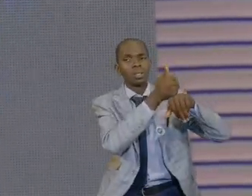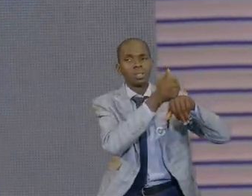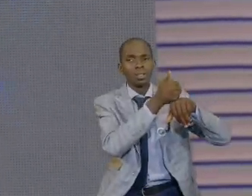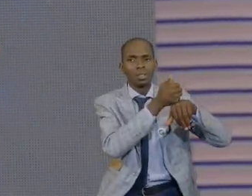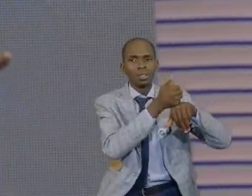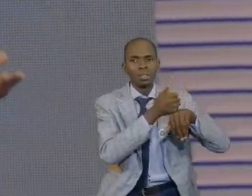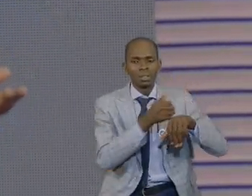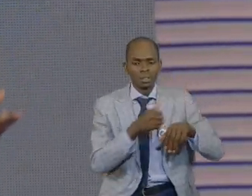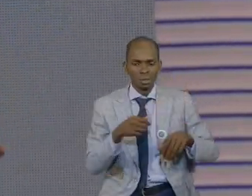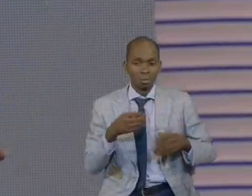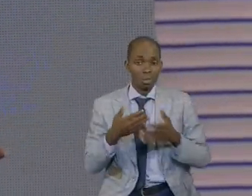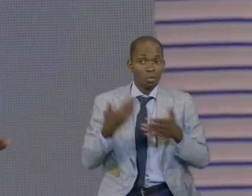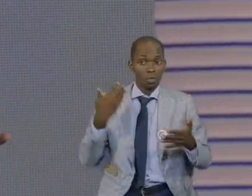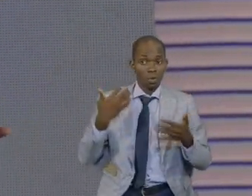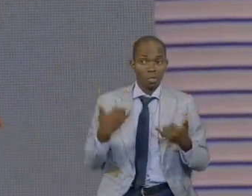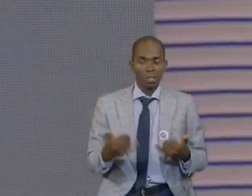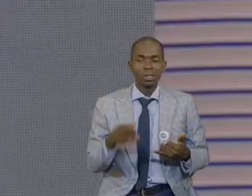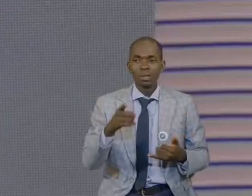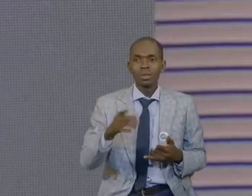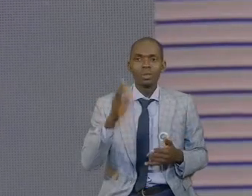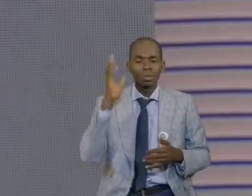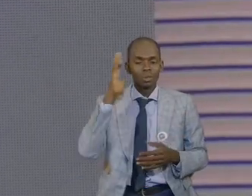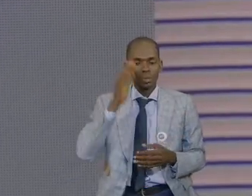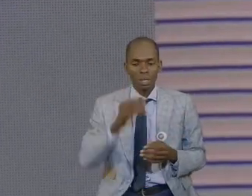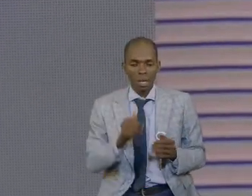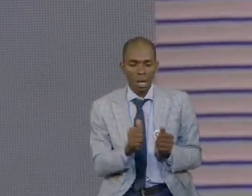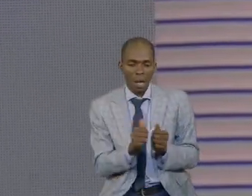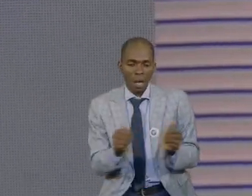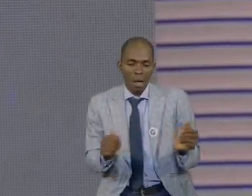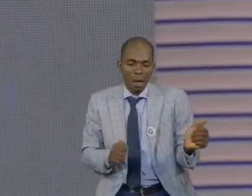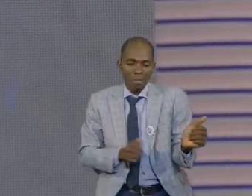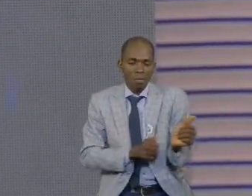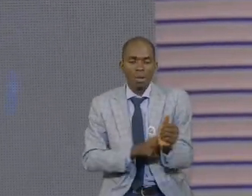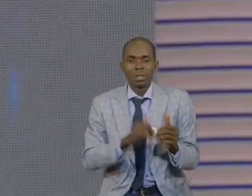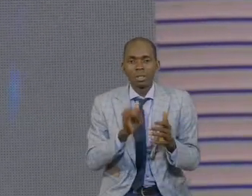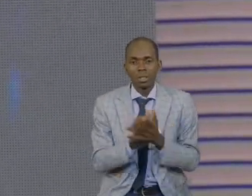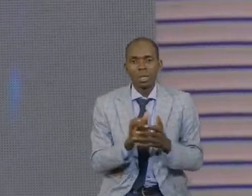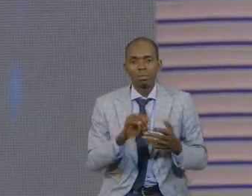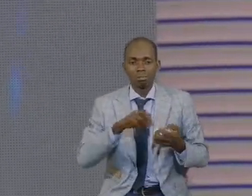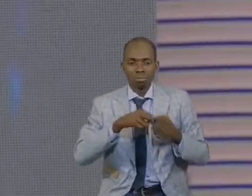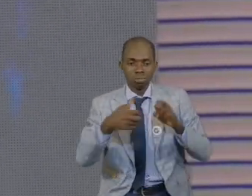time, you will go around and avoid the mountain.